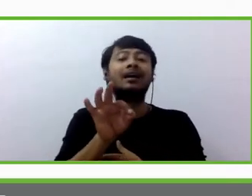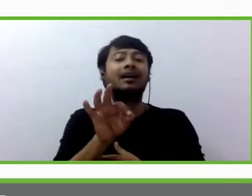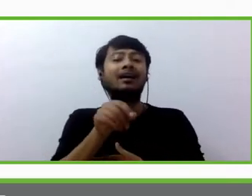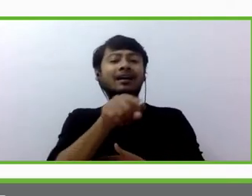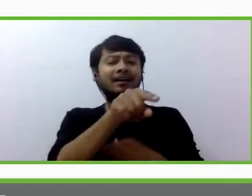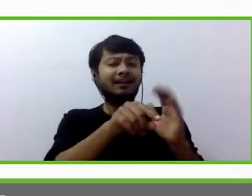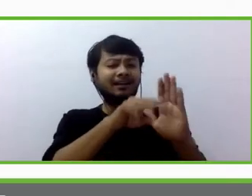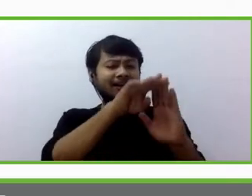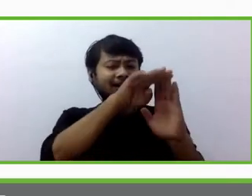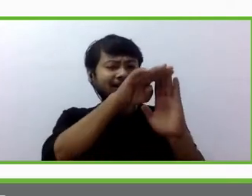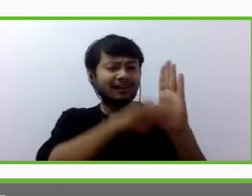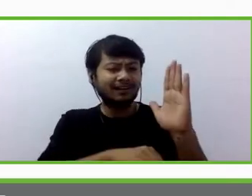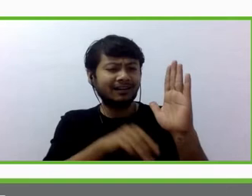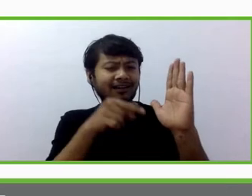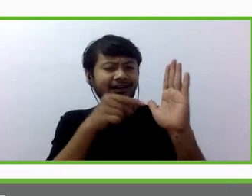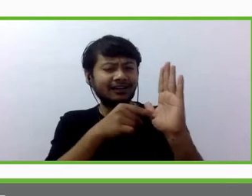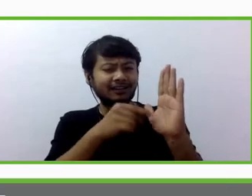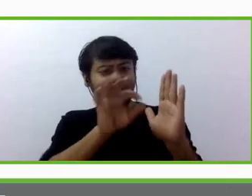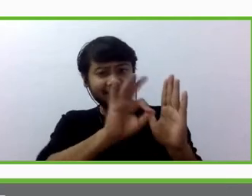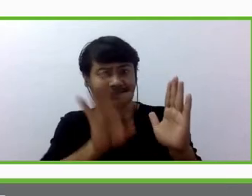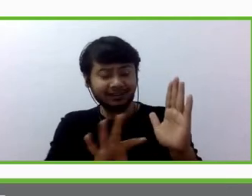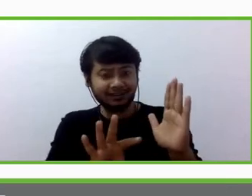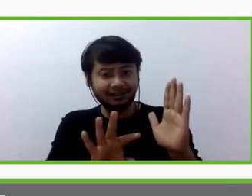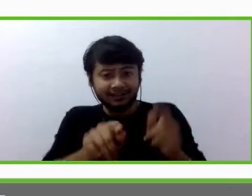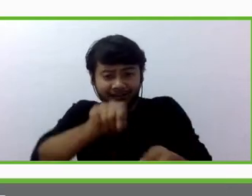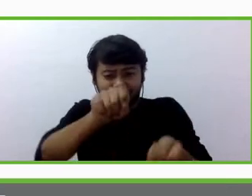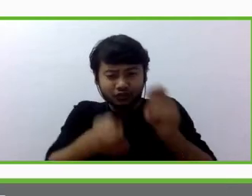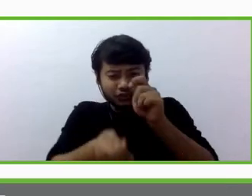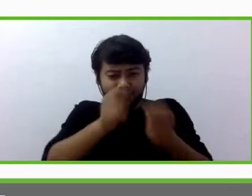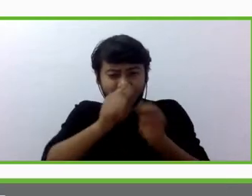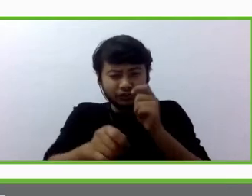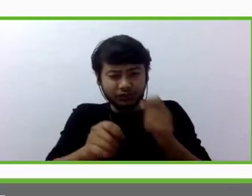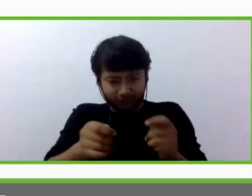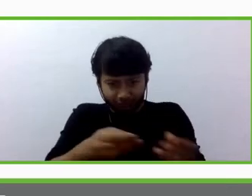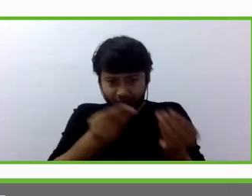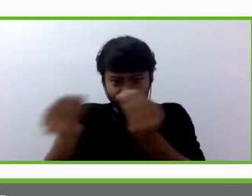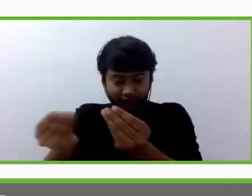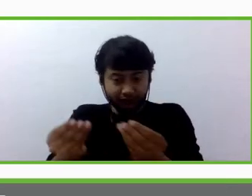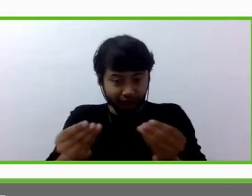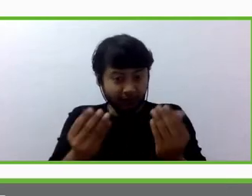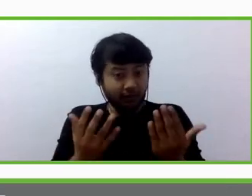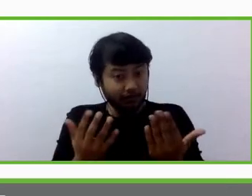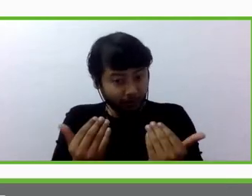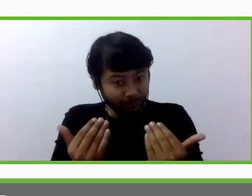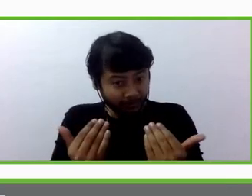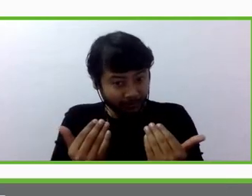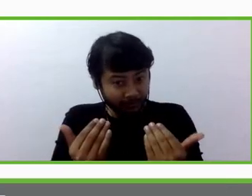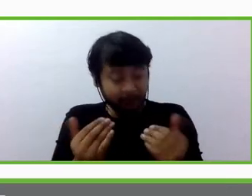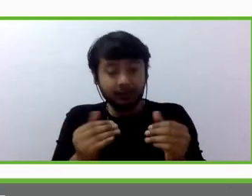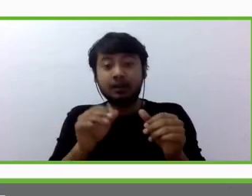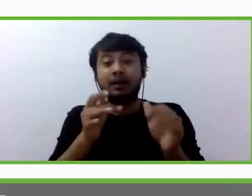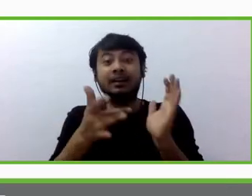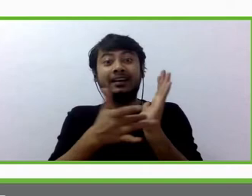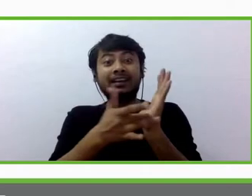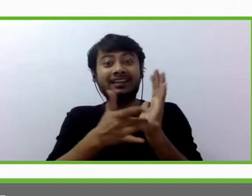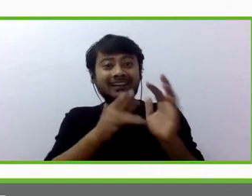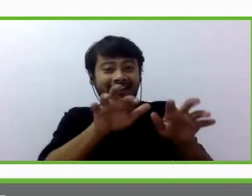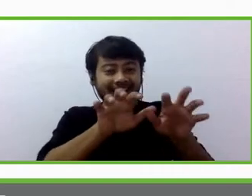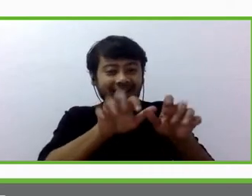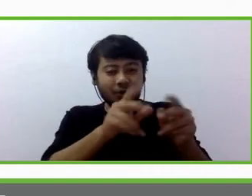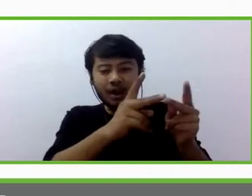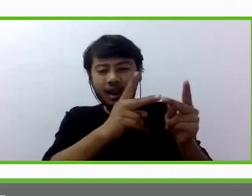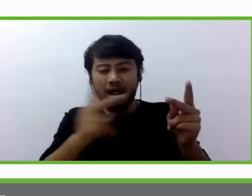deliver accommodations? Are you going to have a program to ensure your accessibility of your technology